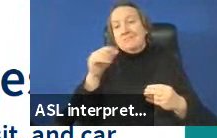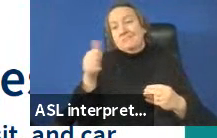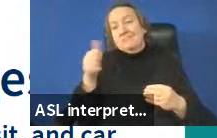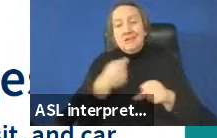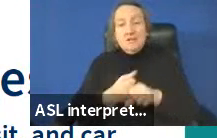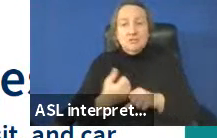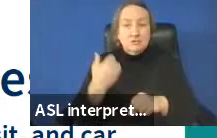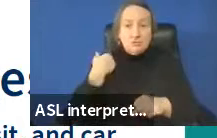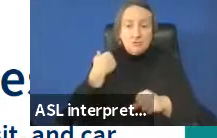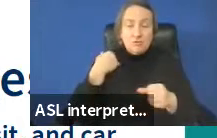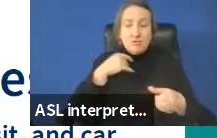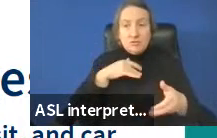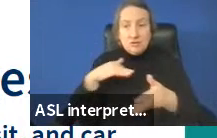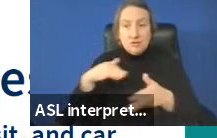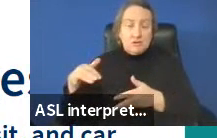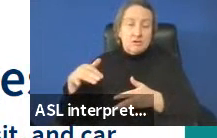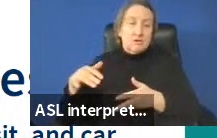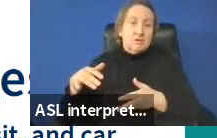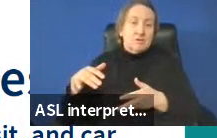study,